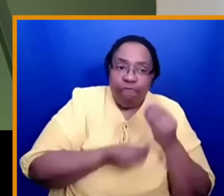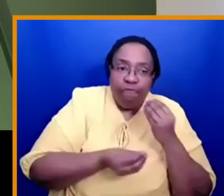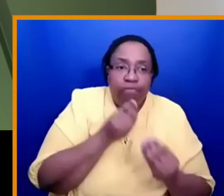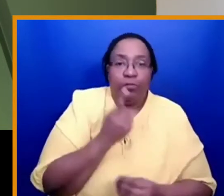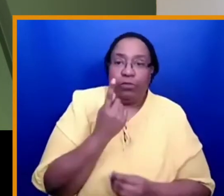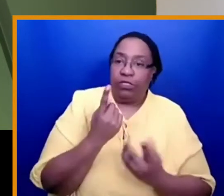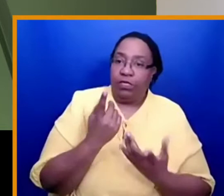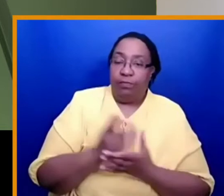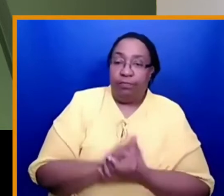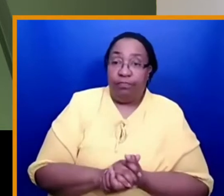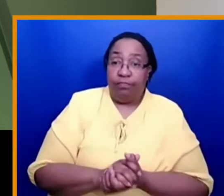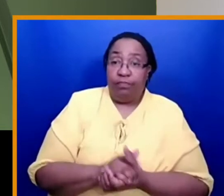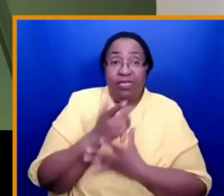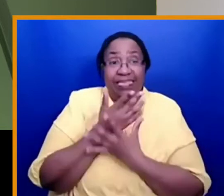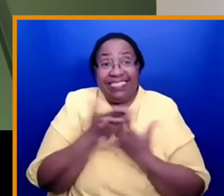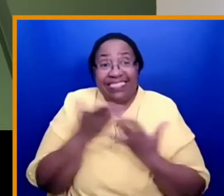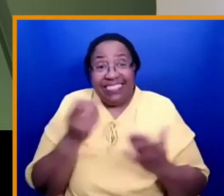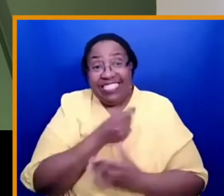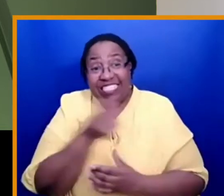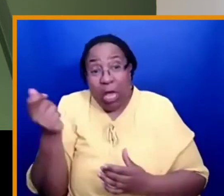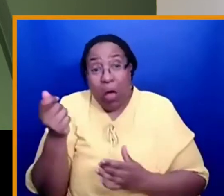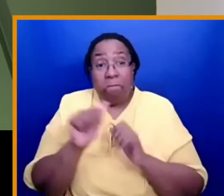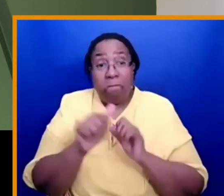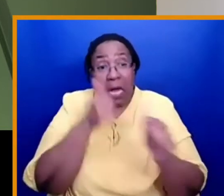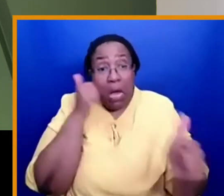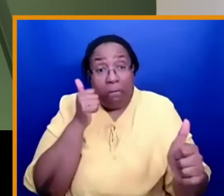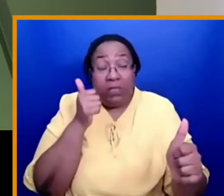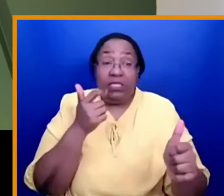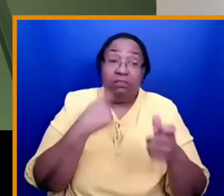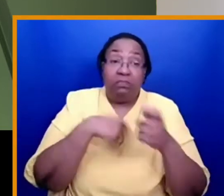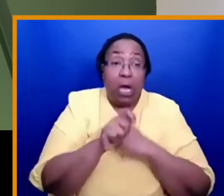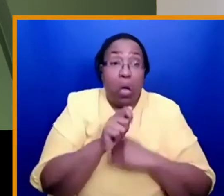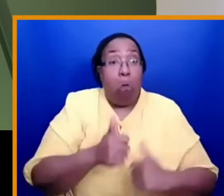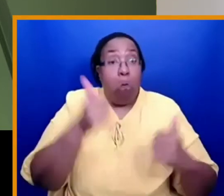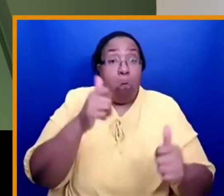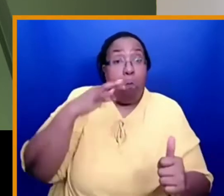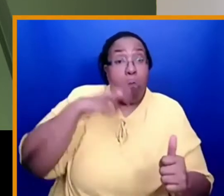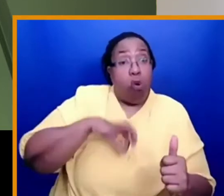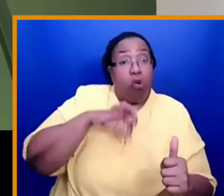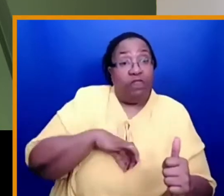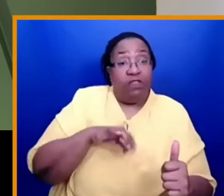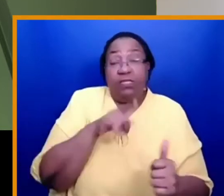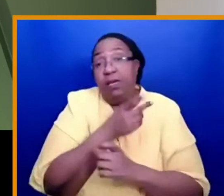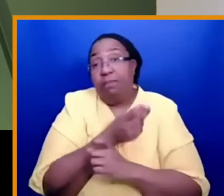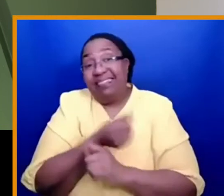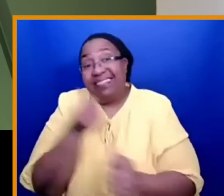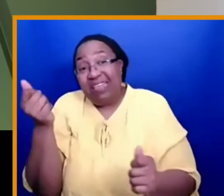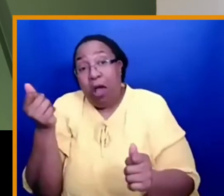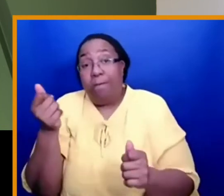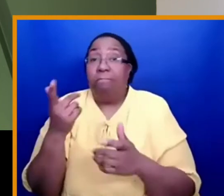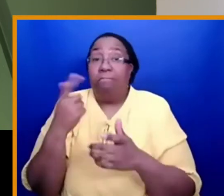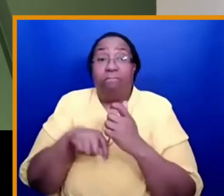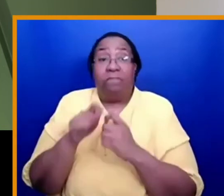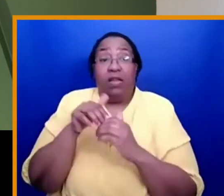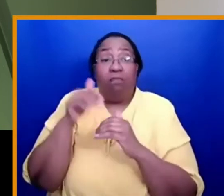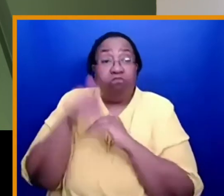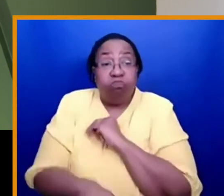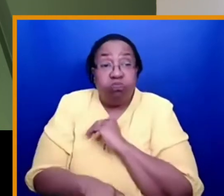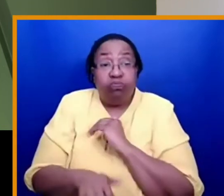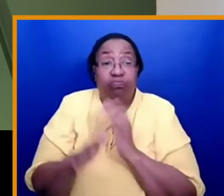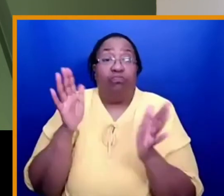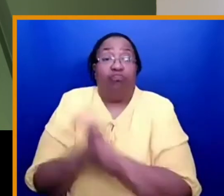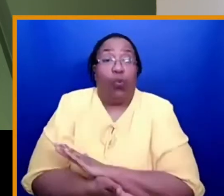pandemic and the energy price hike, others face financial ruin for exactly the same reasons. A retired couple in my constituency wrote to me to tell me